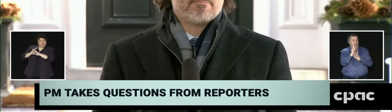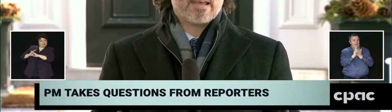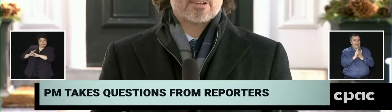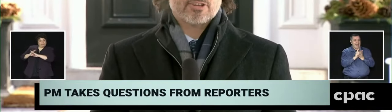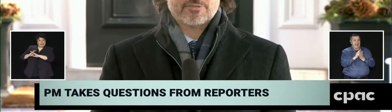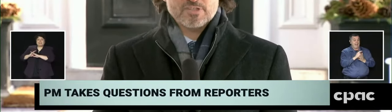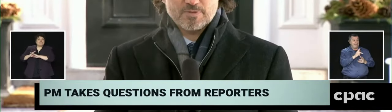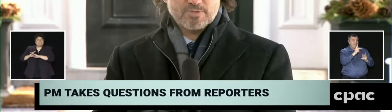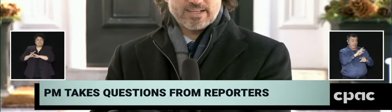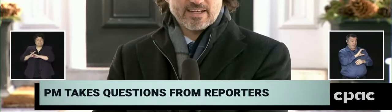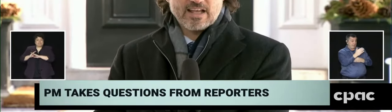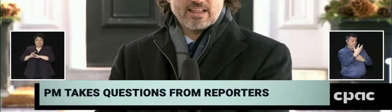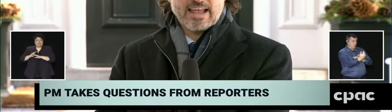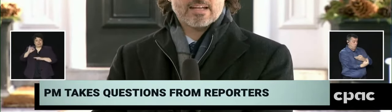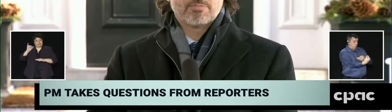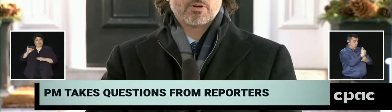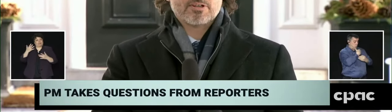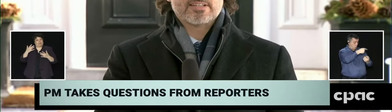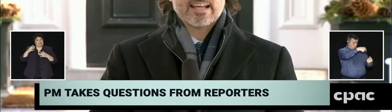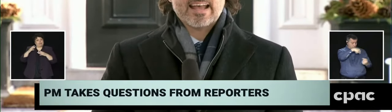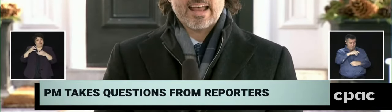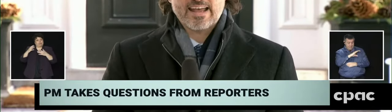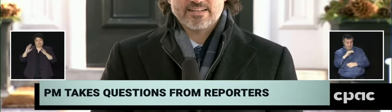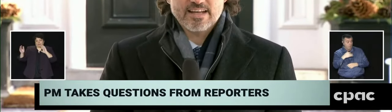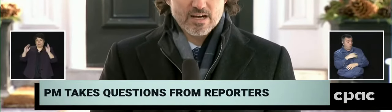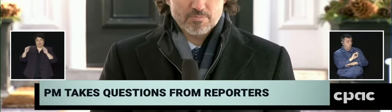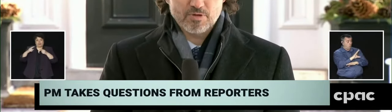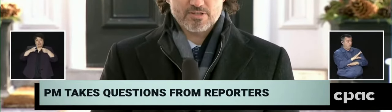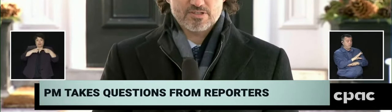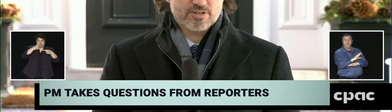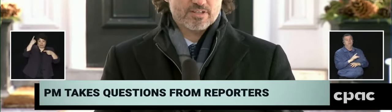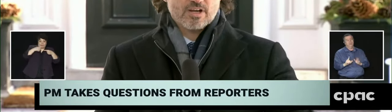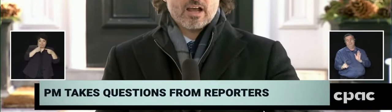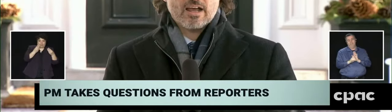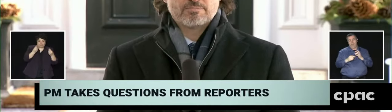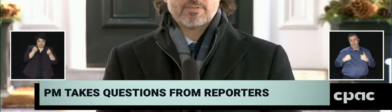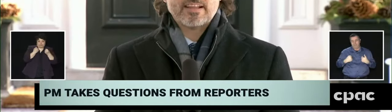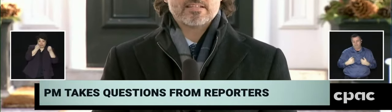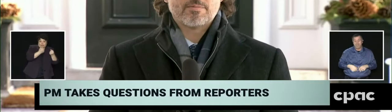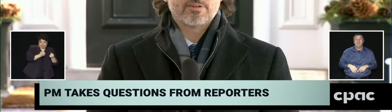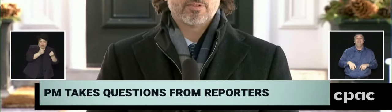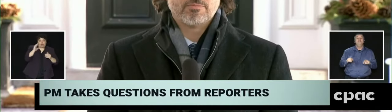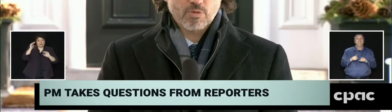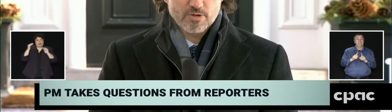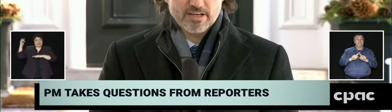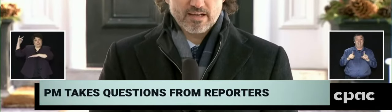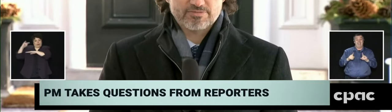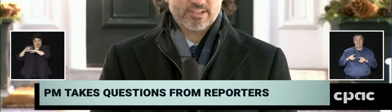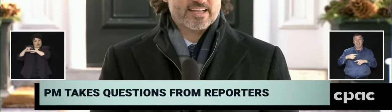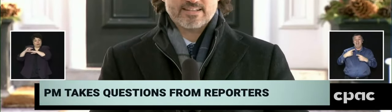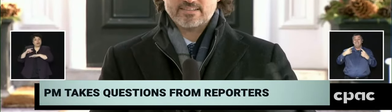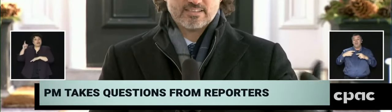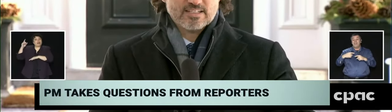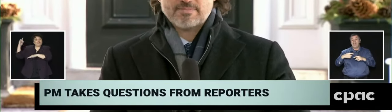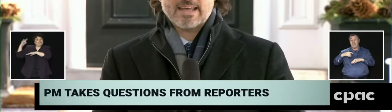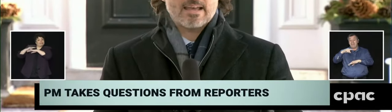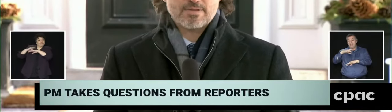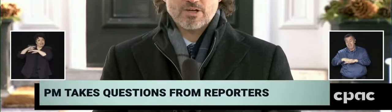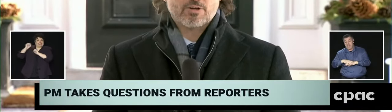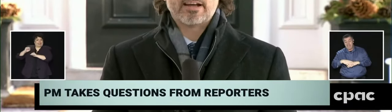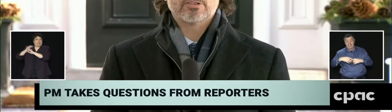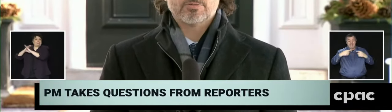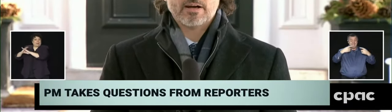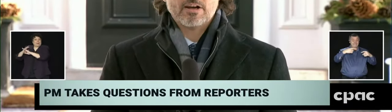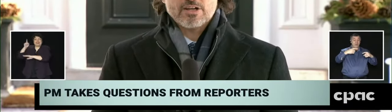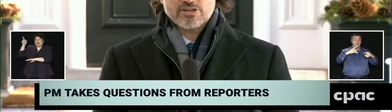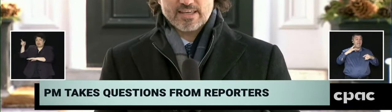the major difference between land borders and air borders. You can prevent someone from boarding a flight in Miami